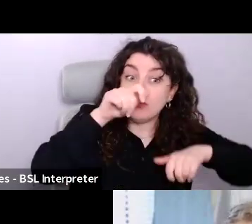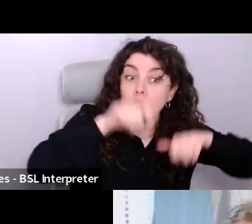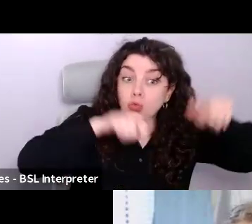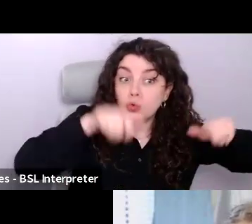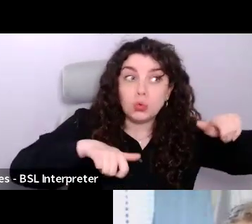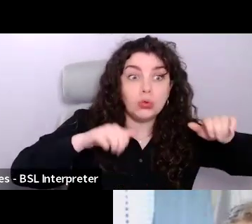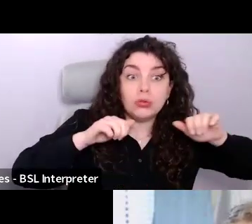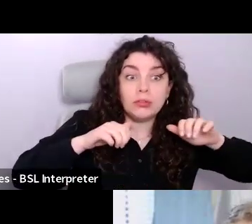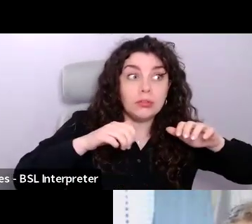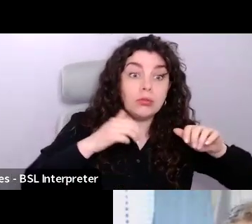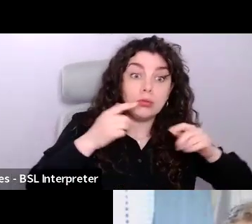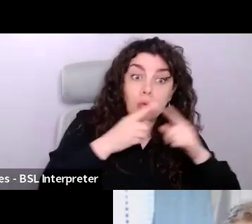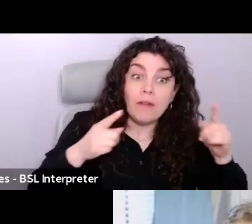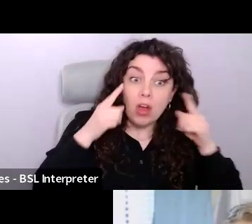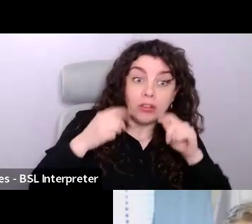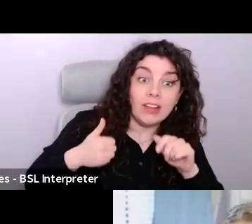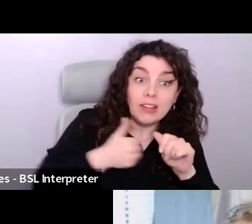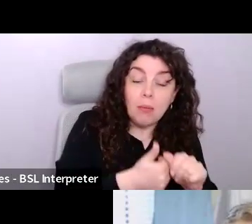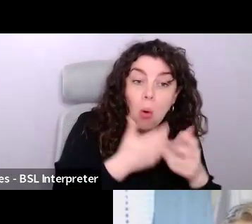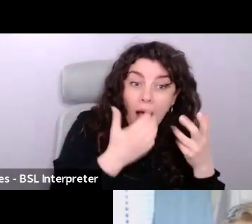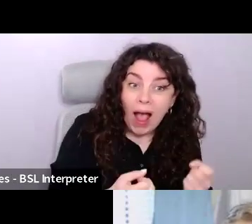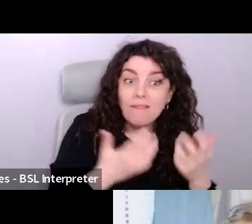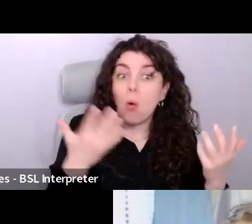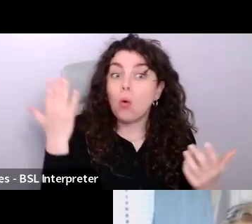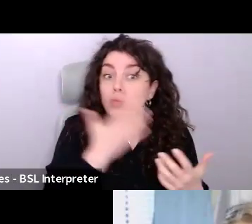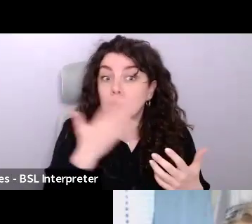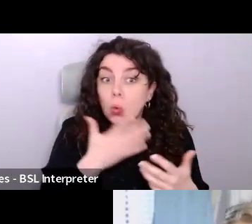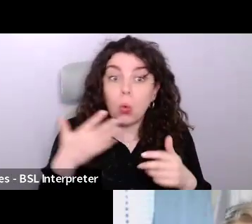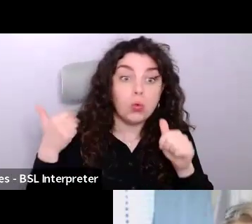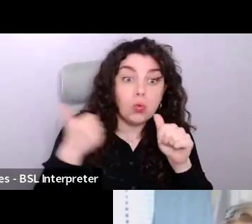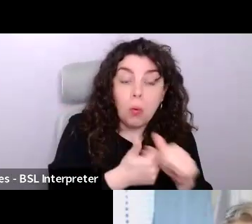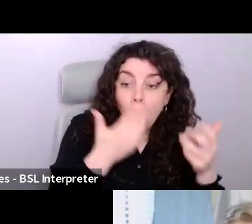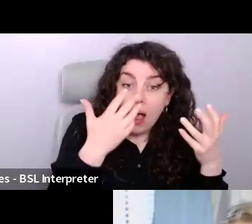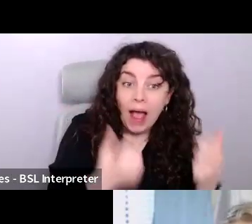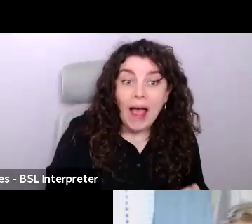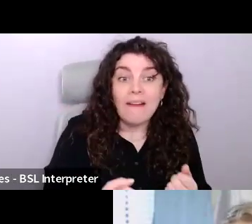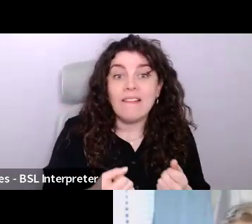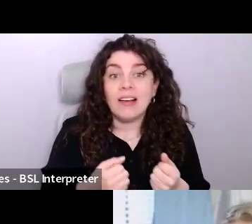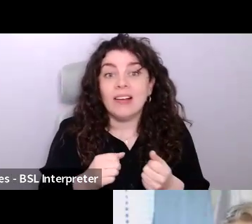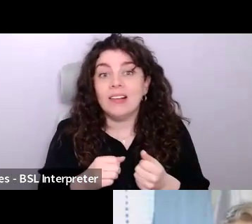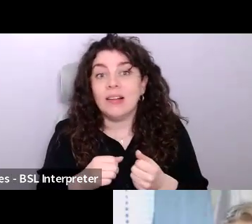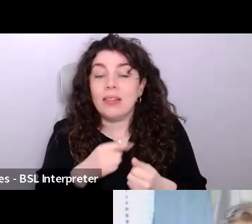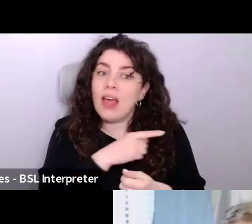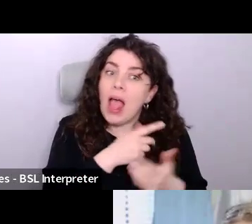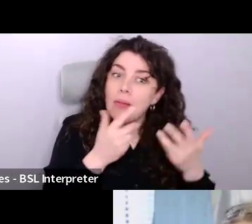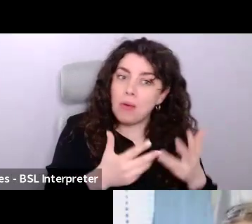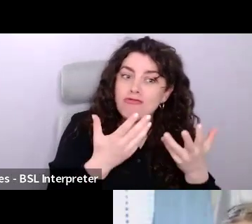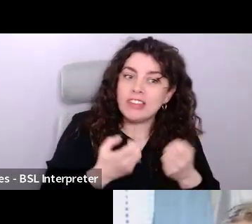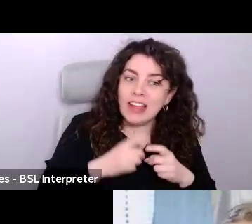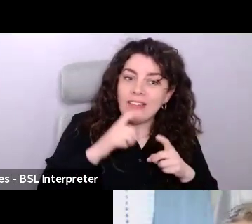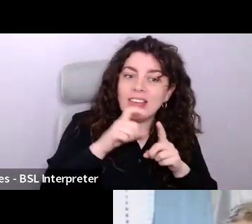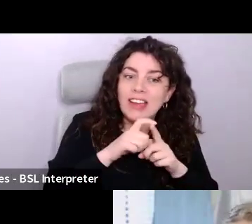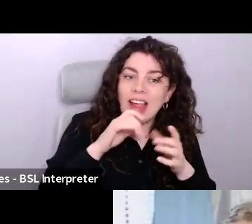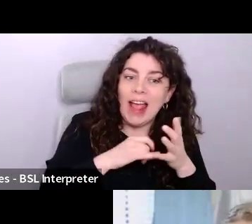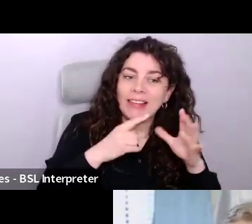support at their university or potentially even at their school, or, you know, they might be getting the disabled students allowance, and I'm